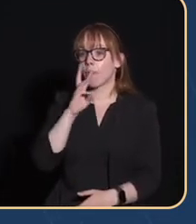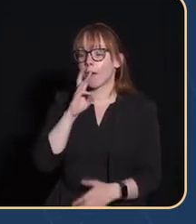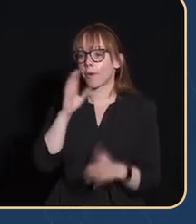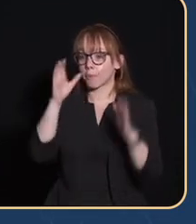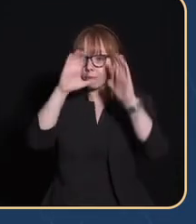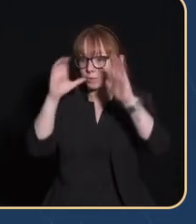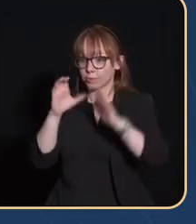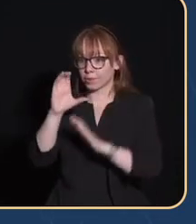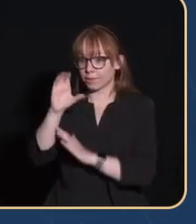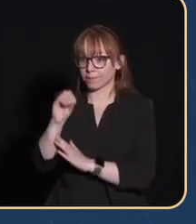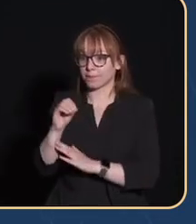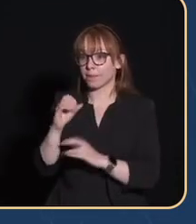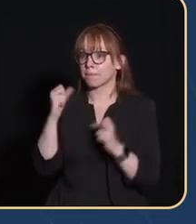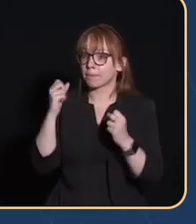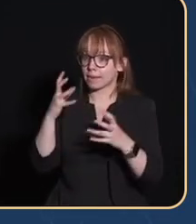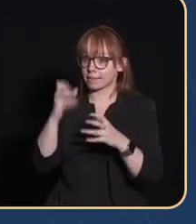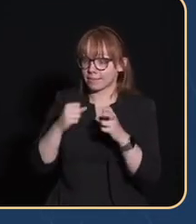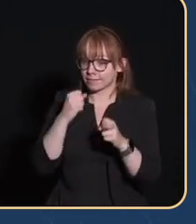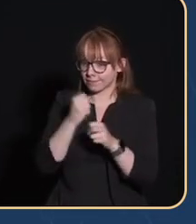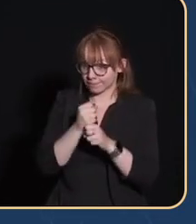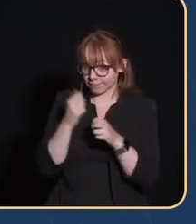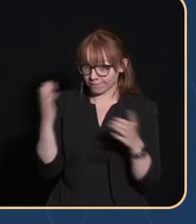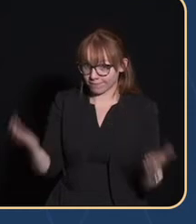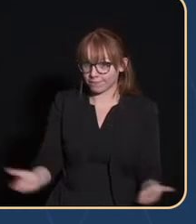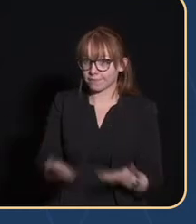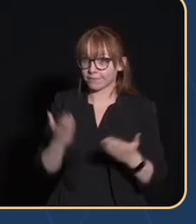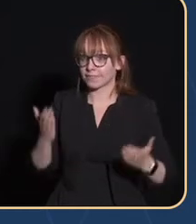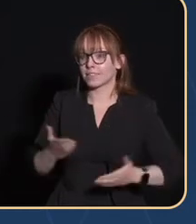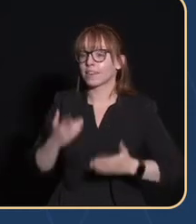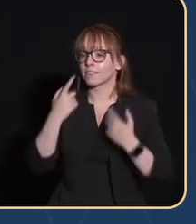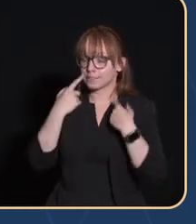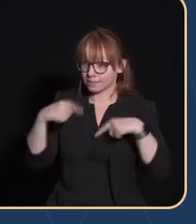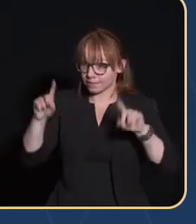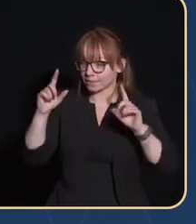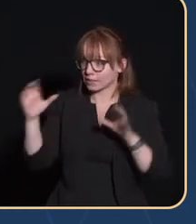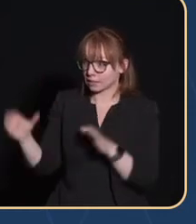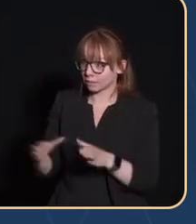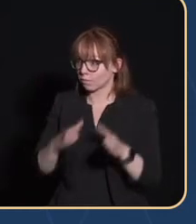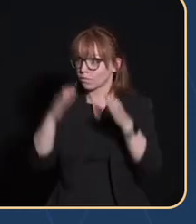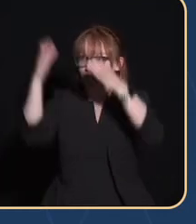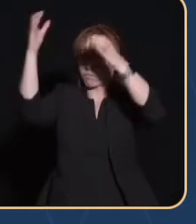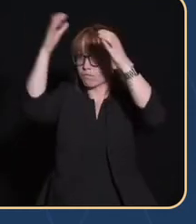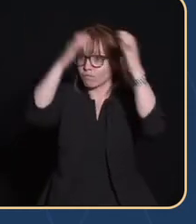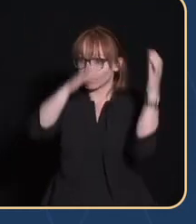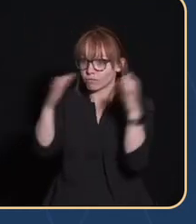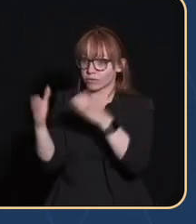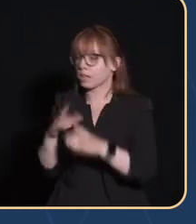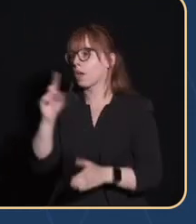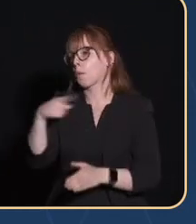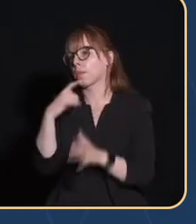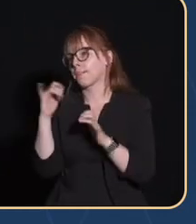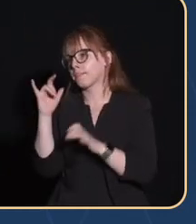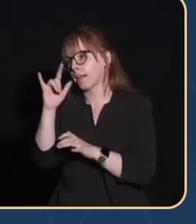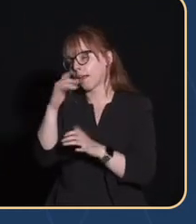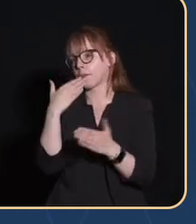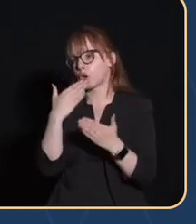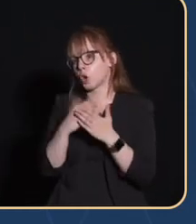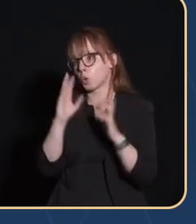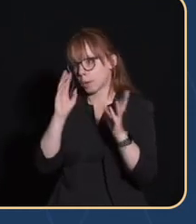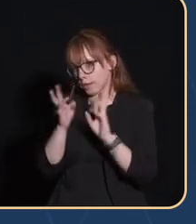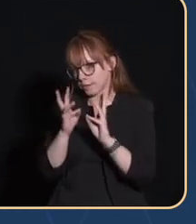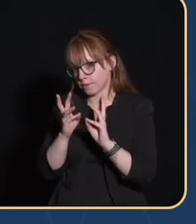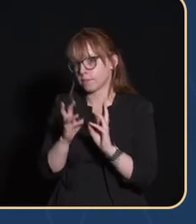for decades, and they have successfully taken people up and down, and they only fly in good weather. So it's a safe,